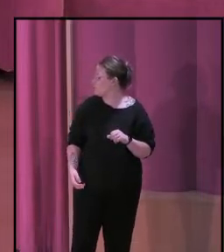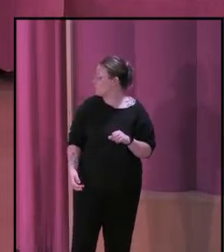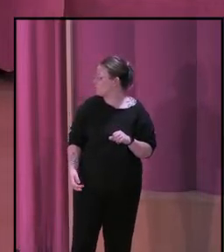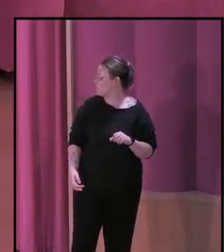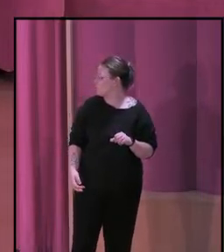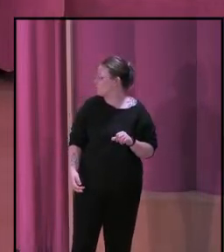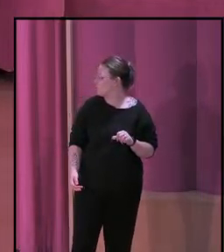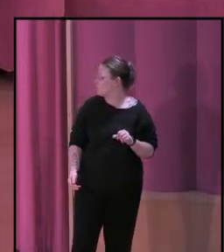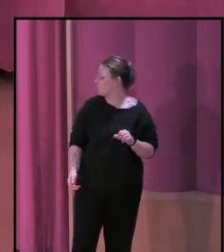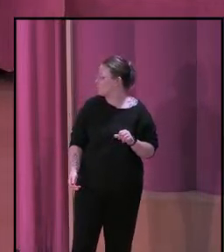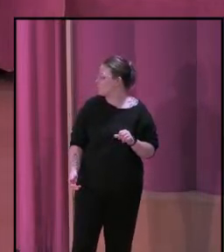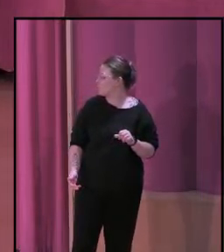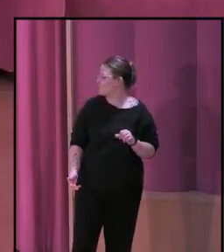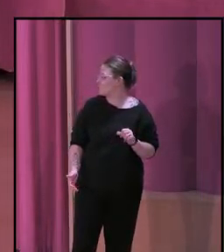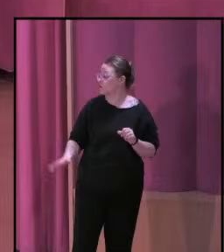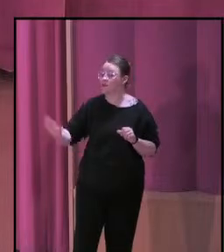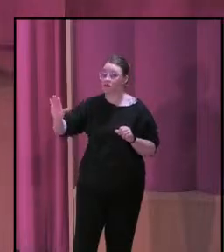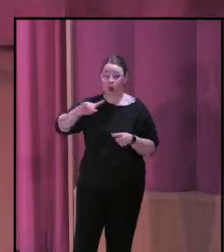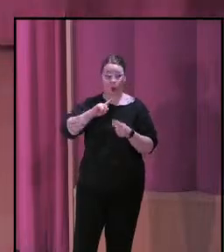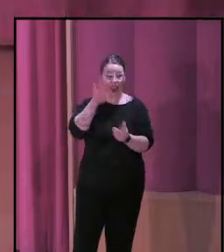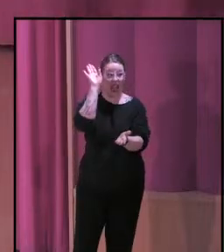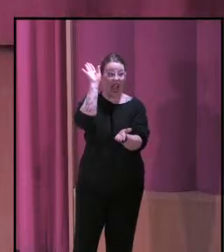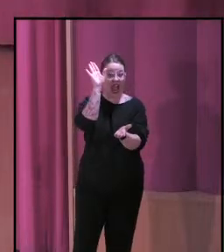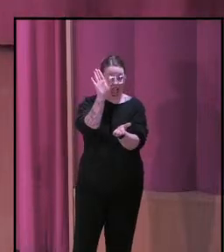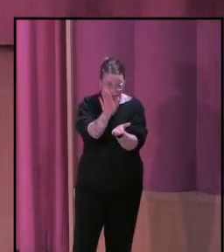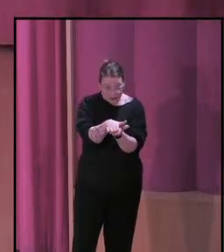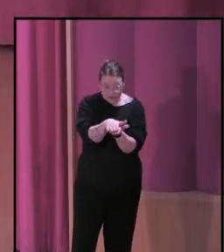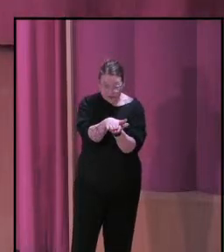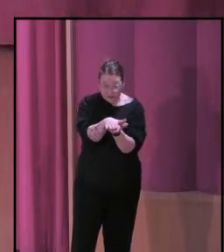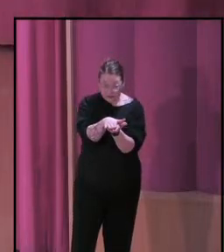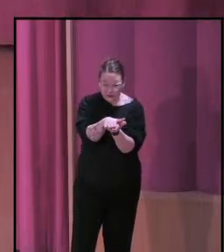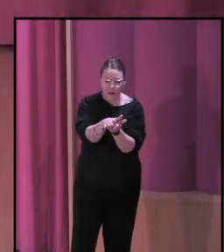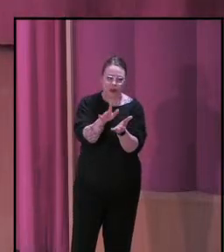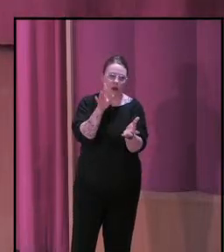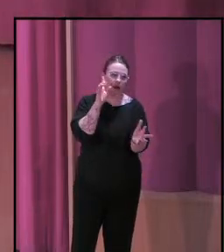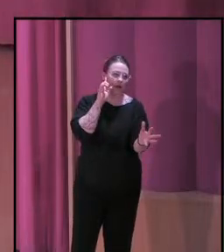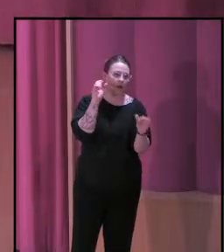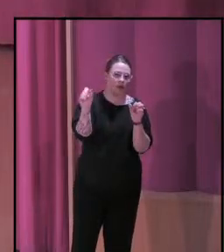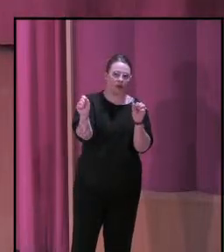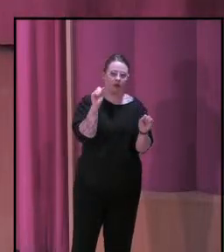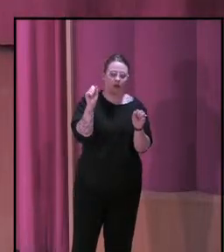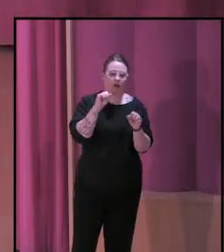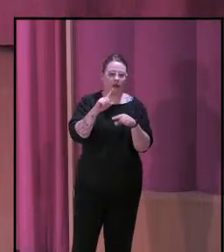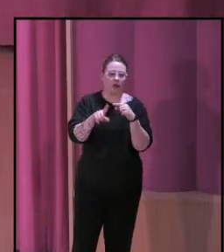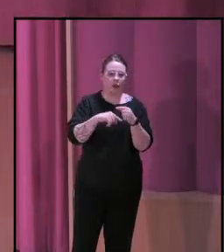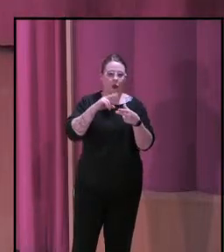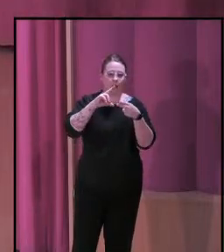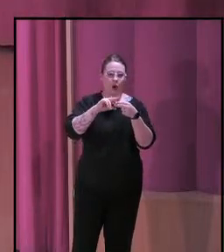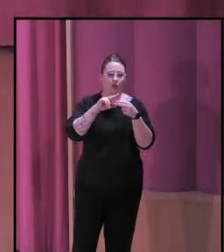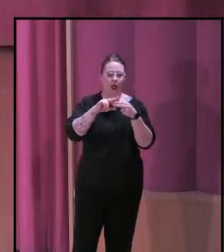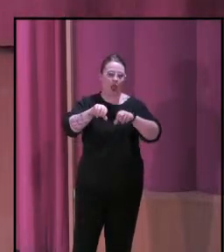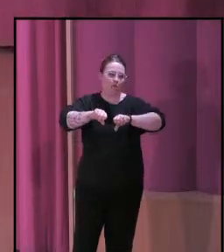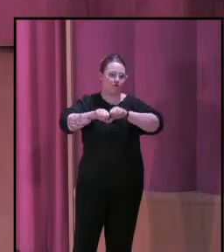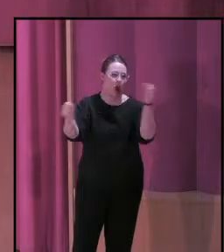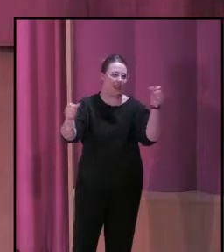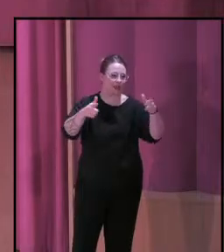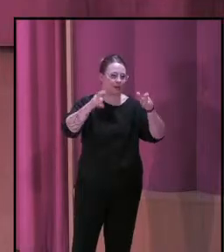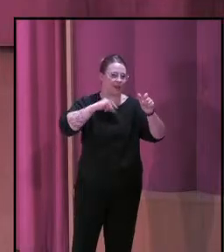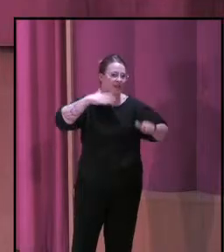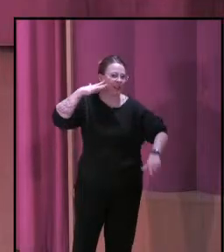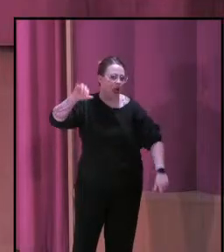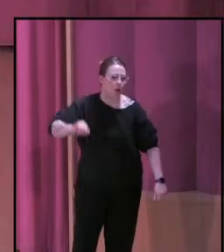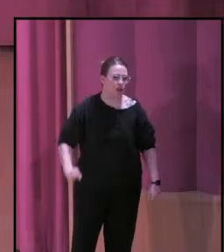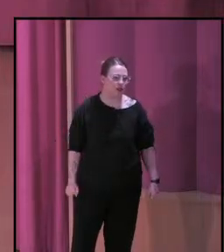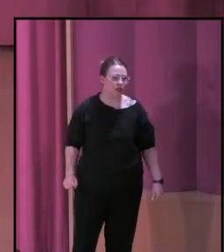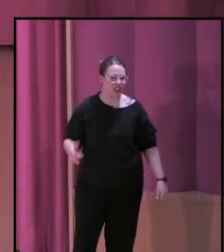And the sound you hear when this trap goes off is actually the sonic boom created when the marshmallow breaks the speed of sound.